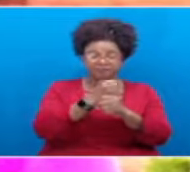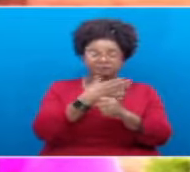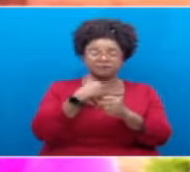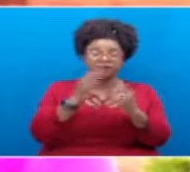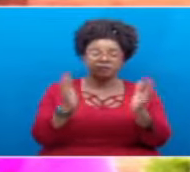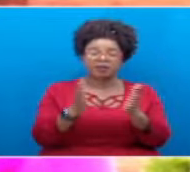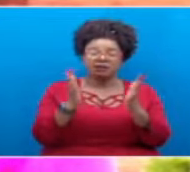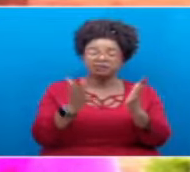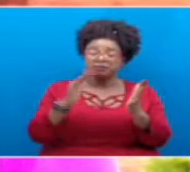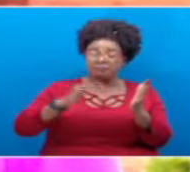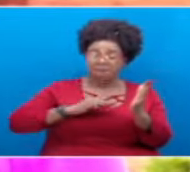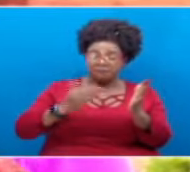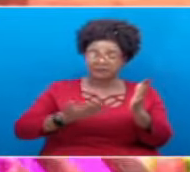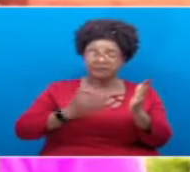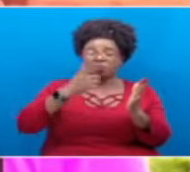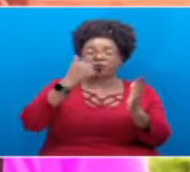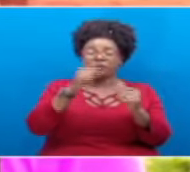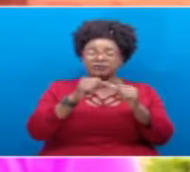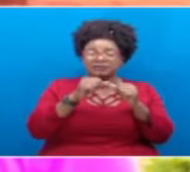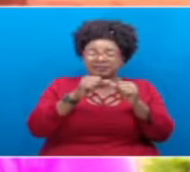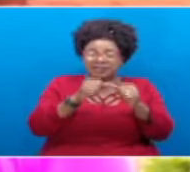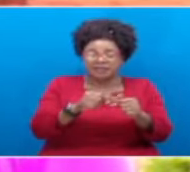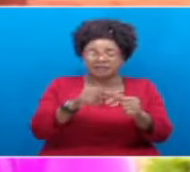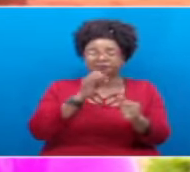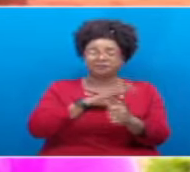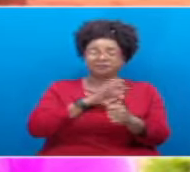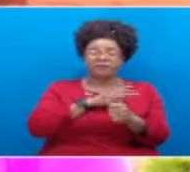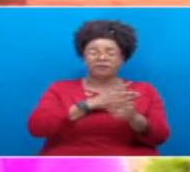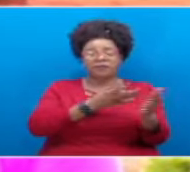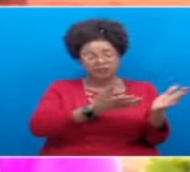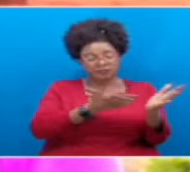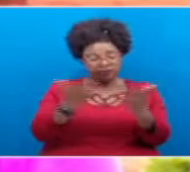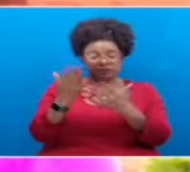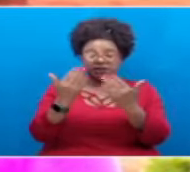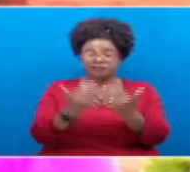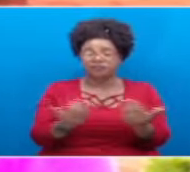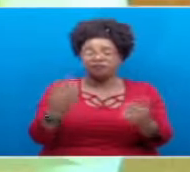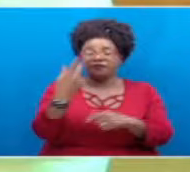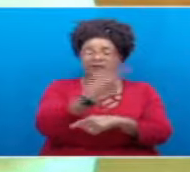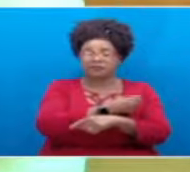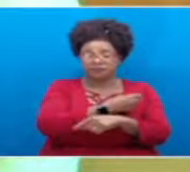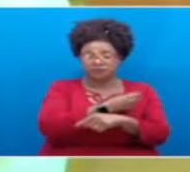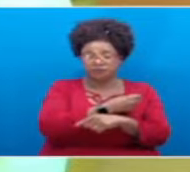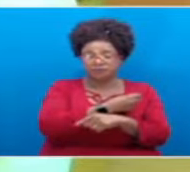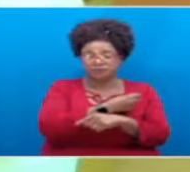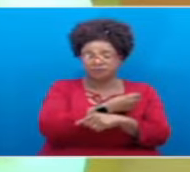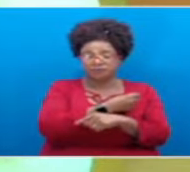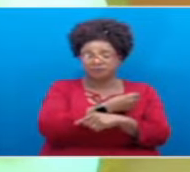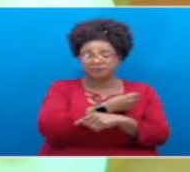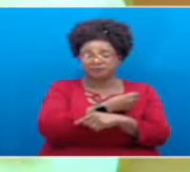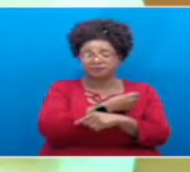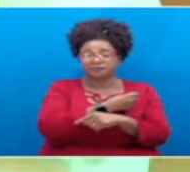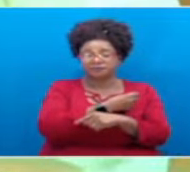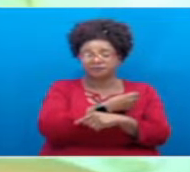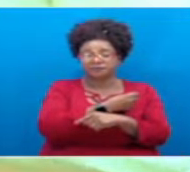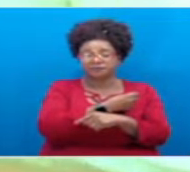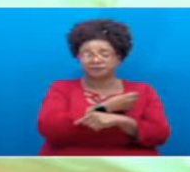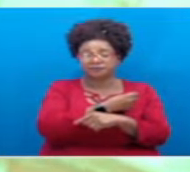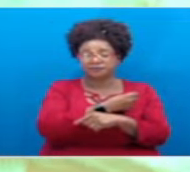the mothers who still fear just to take their children for the vaccination. How much can one of